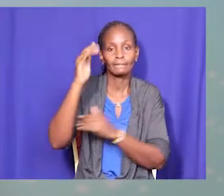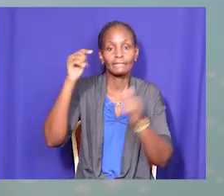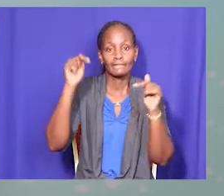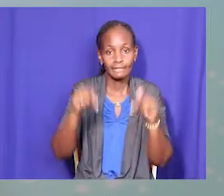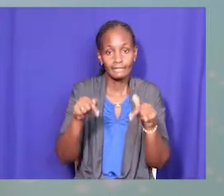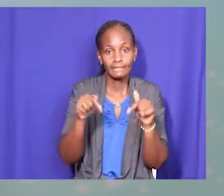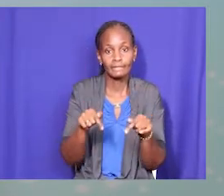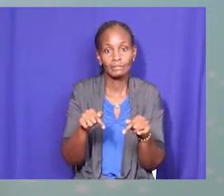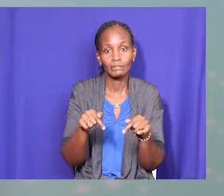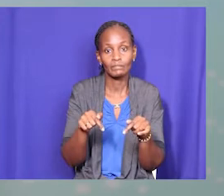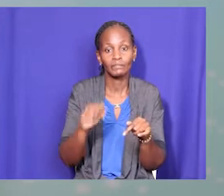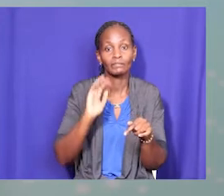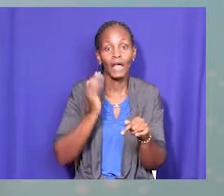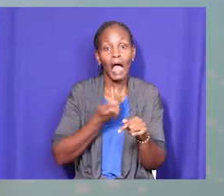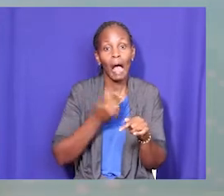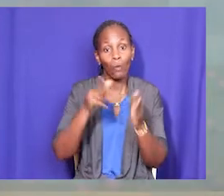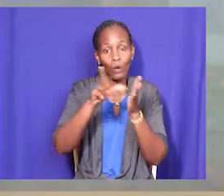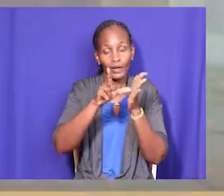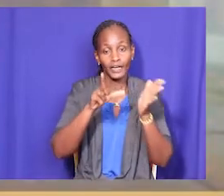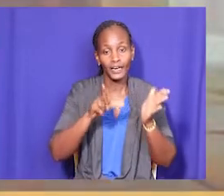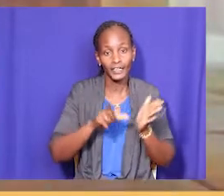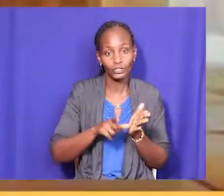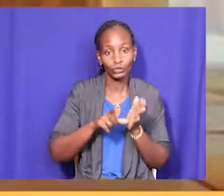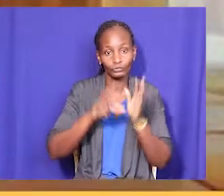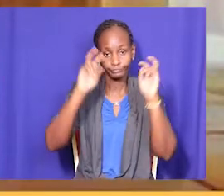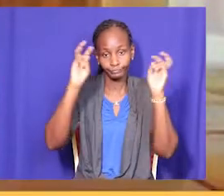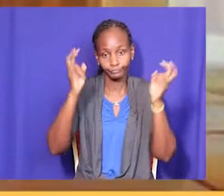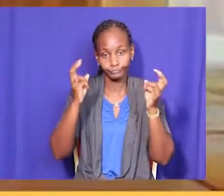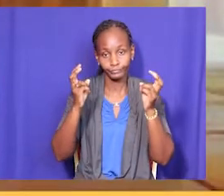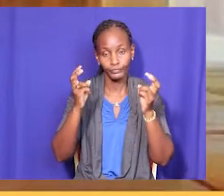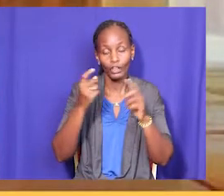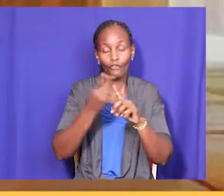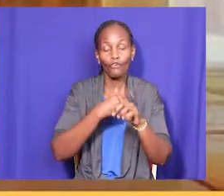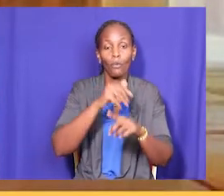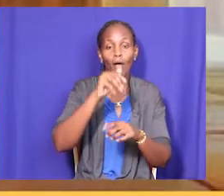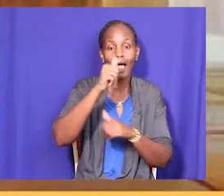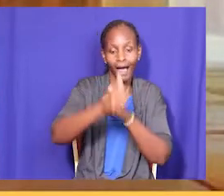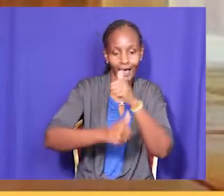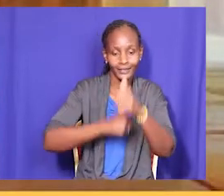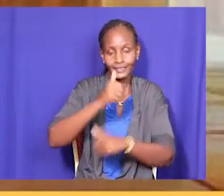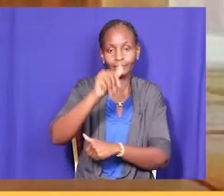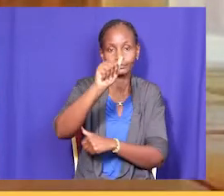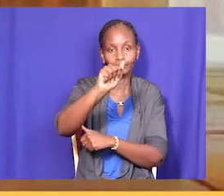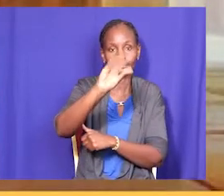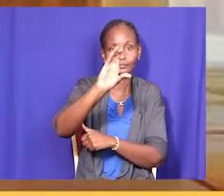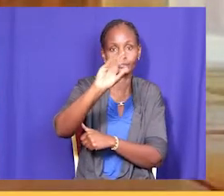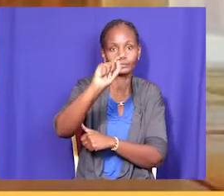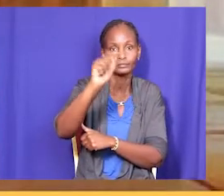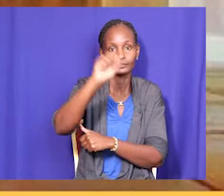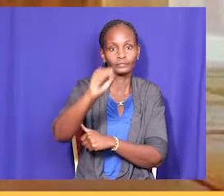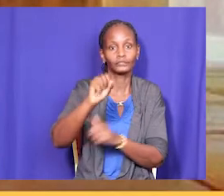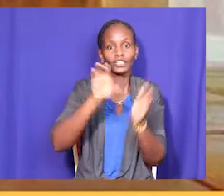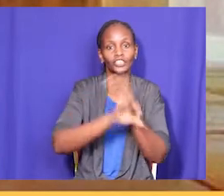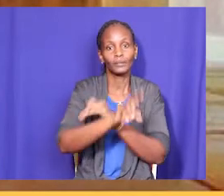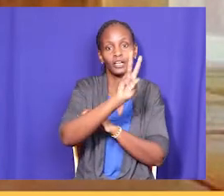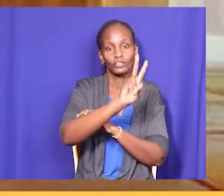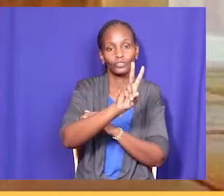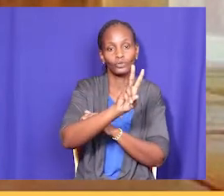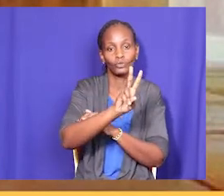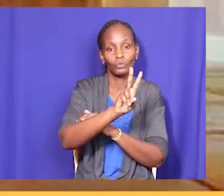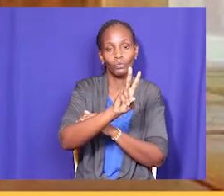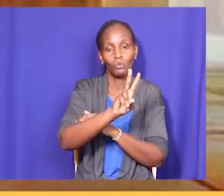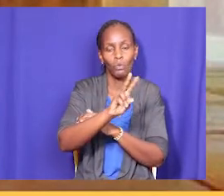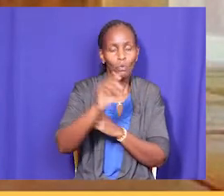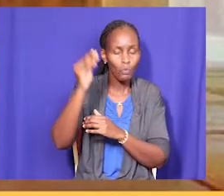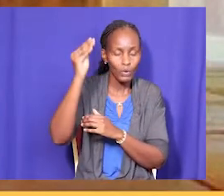Today, our lesson is from the book of Acts, chapter 2. And we're going to learn about